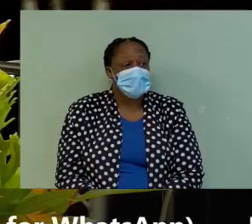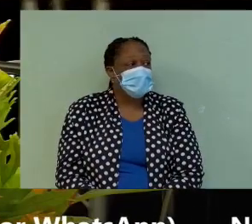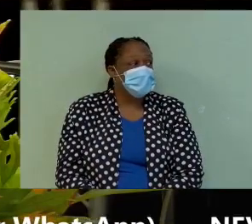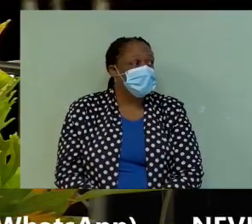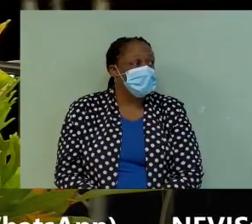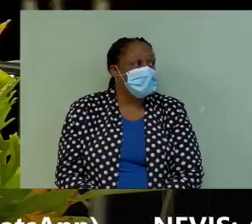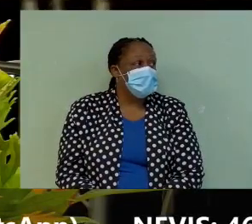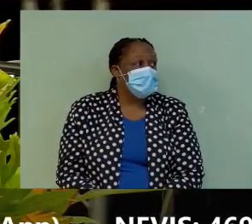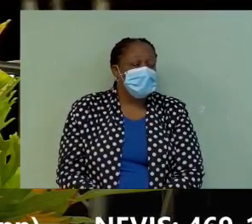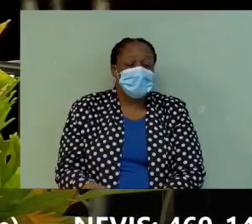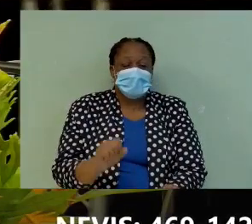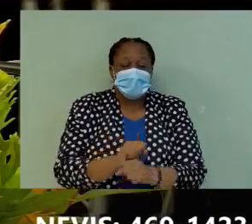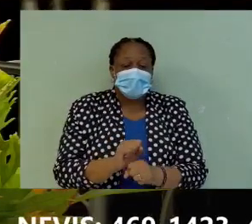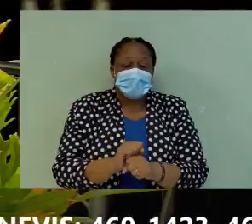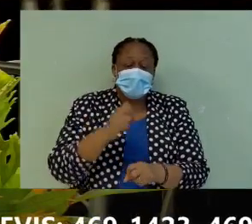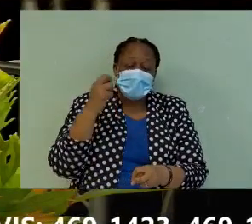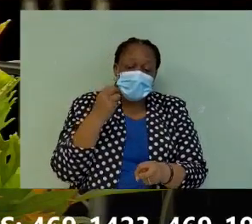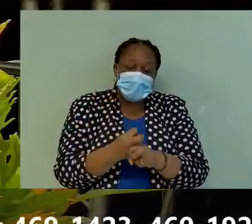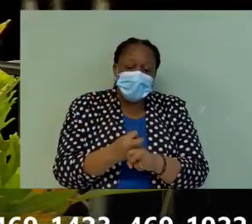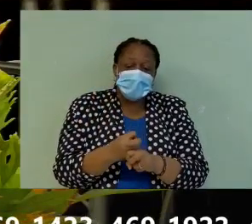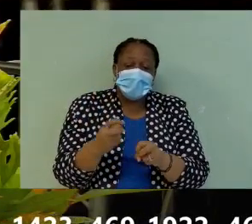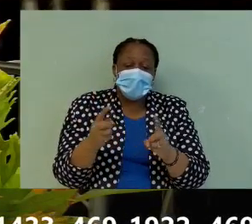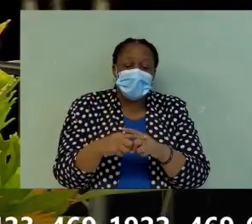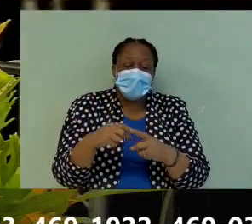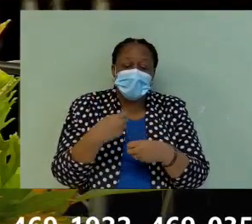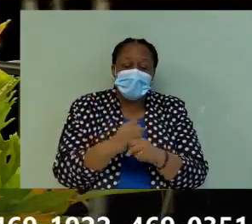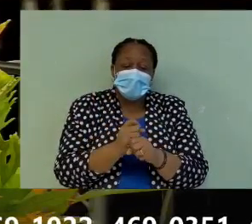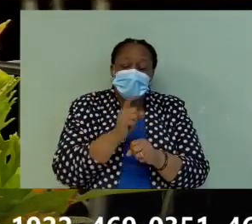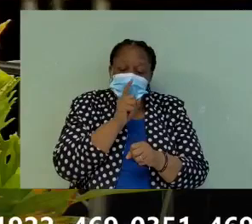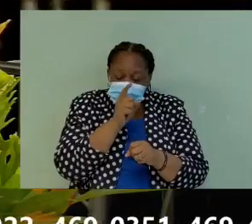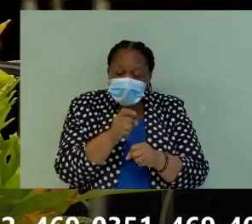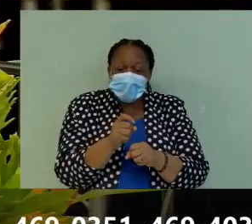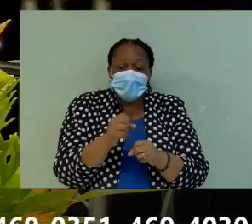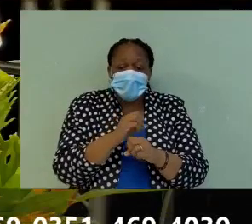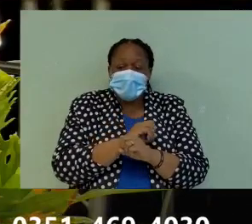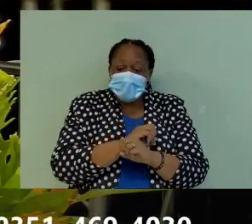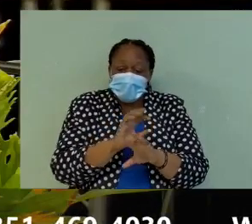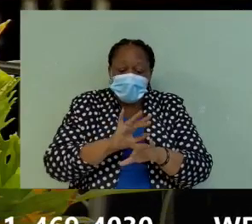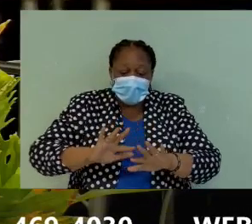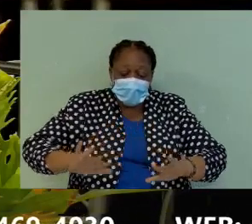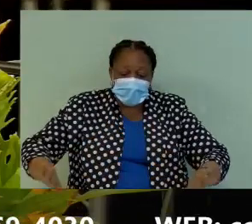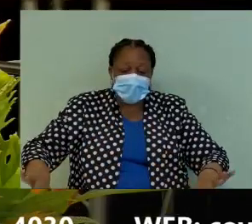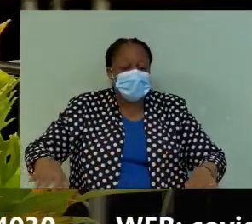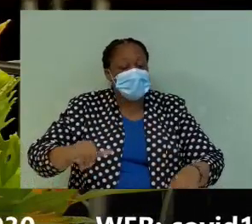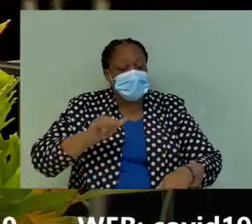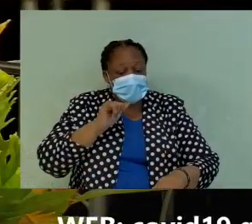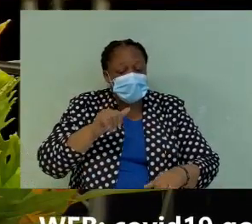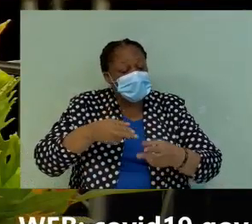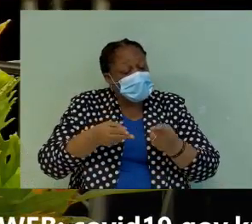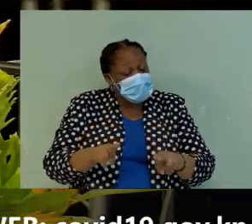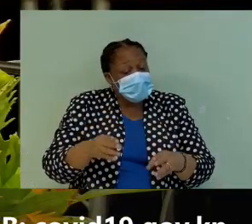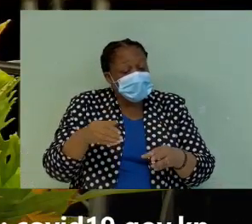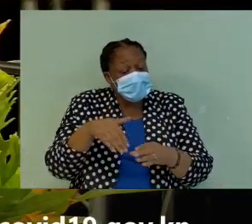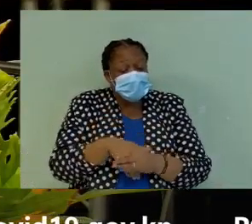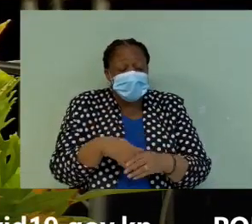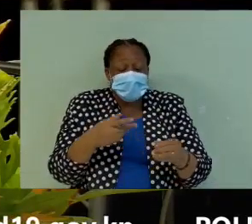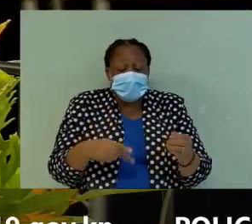to ensure that St. Kitts and Nevis stand tall and strong against the fight of COVID-19.